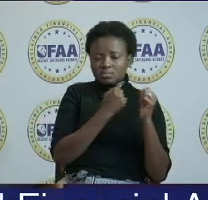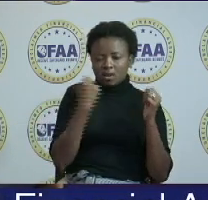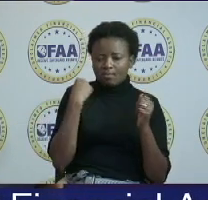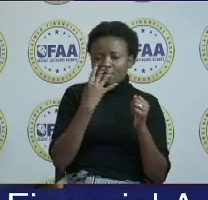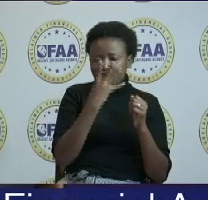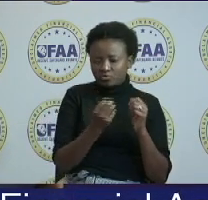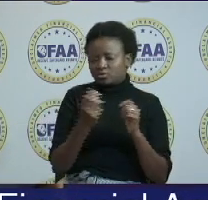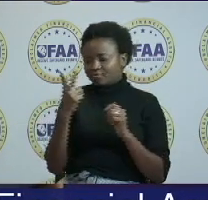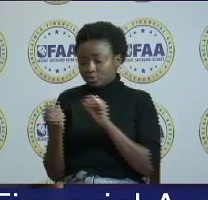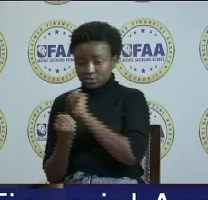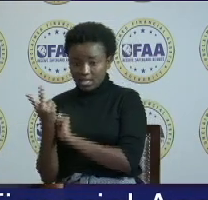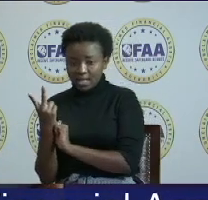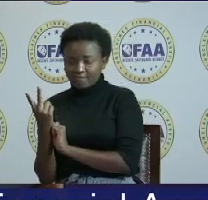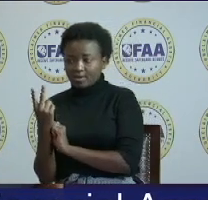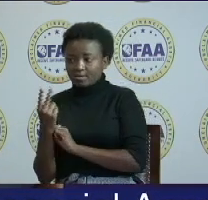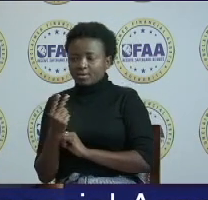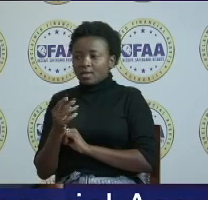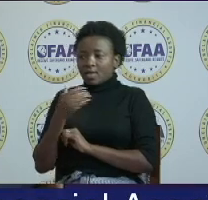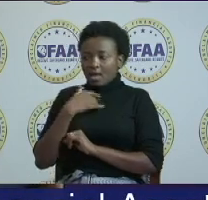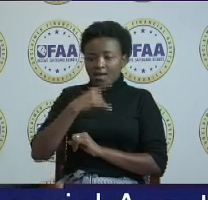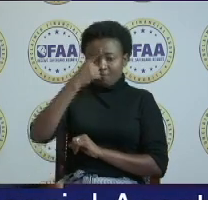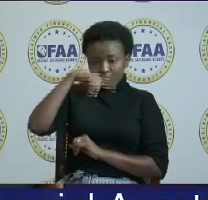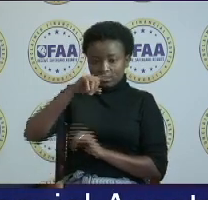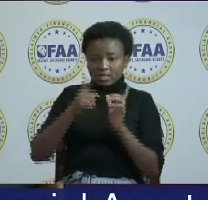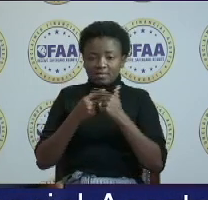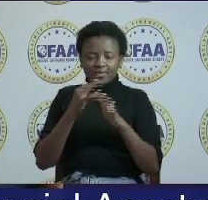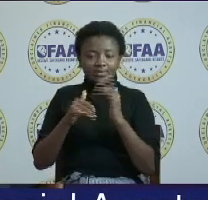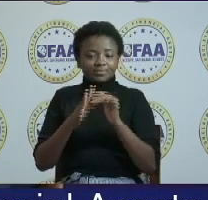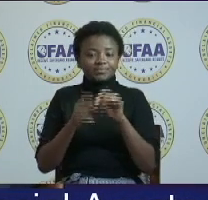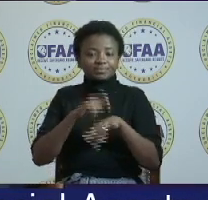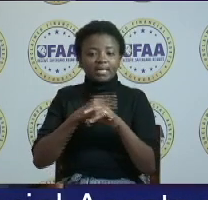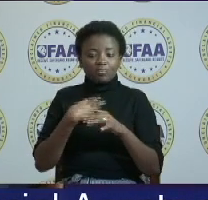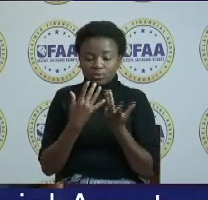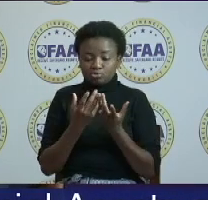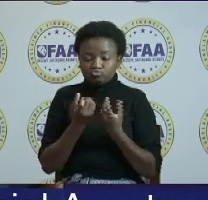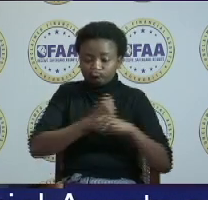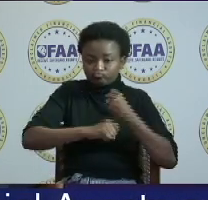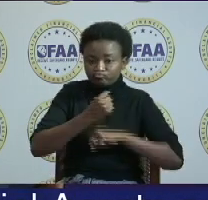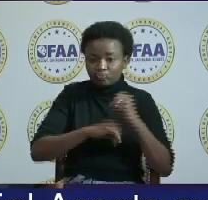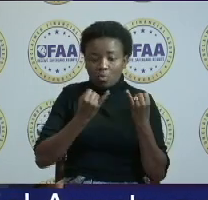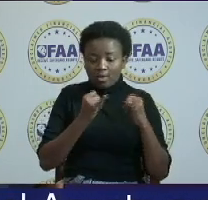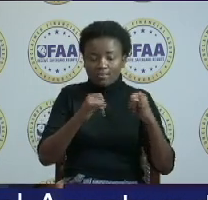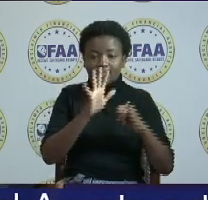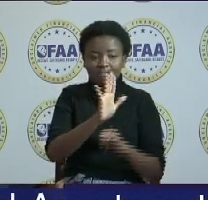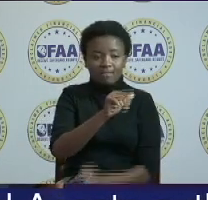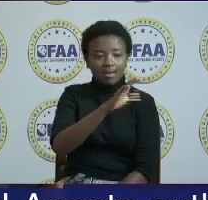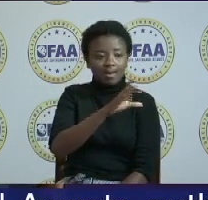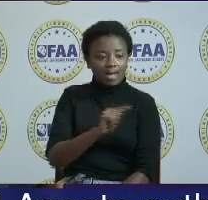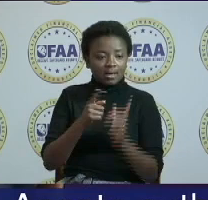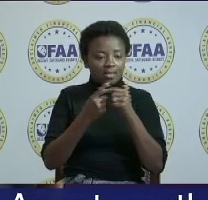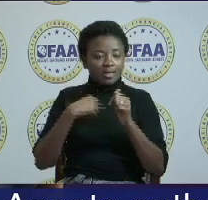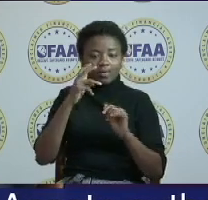number 40 of 2011 was enacted, there was a policy. But when we came into operationalizing that act, we realized that the law